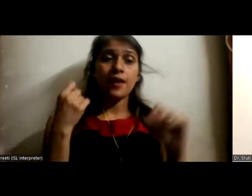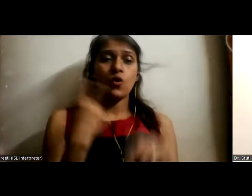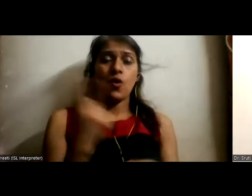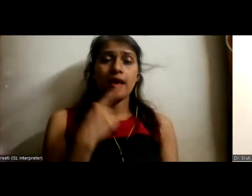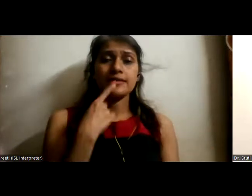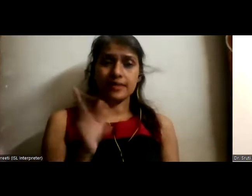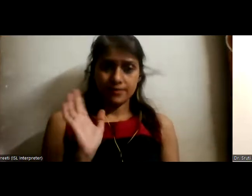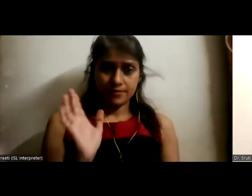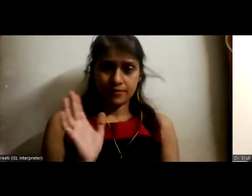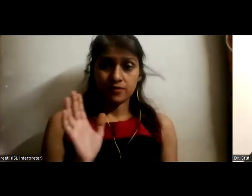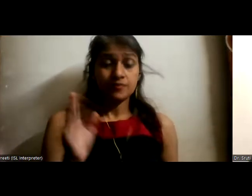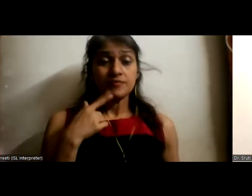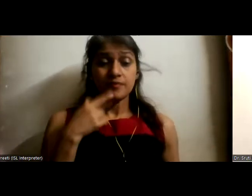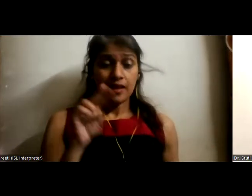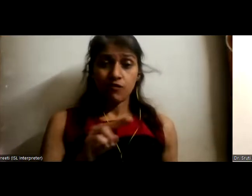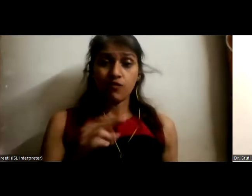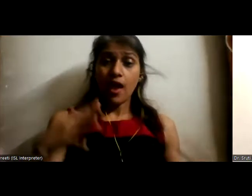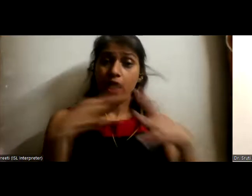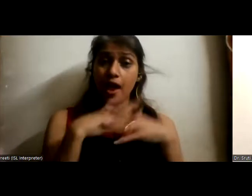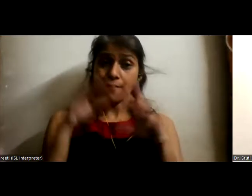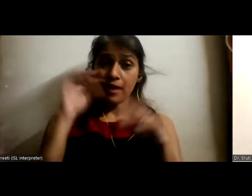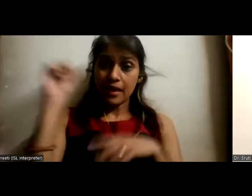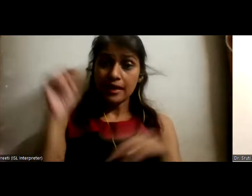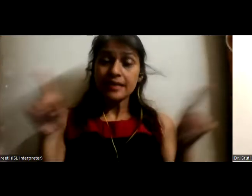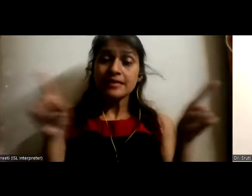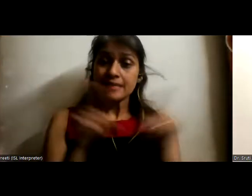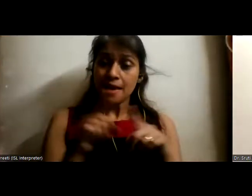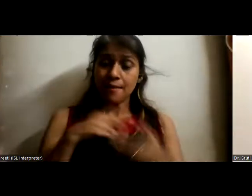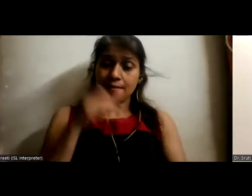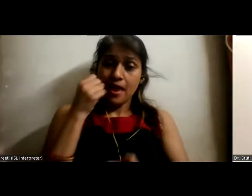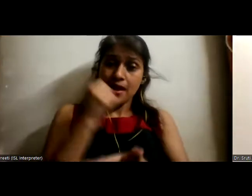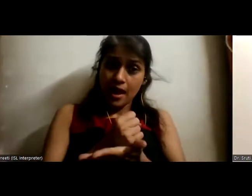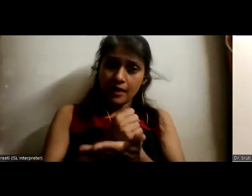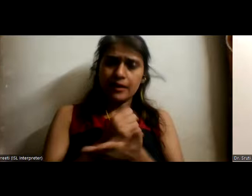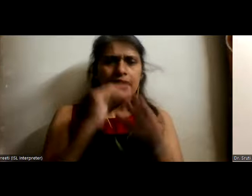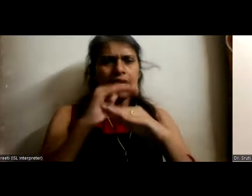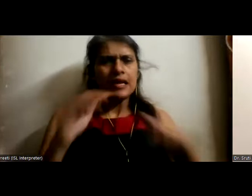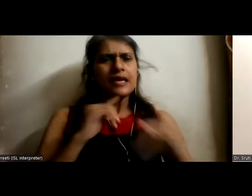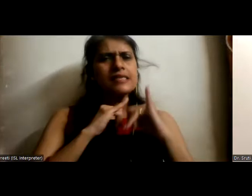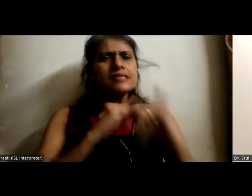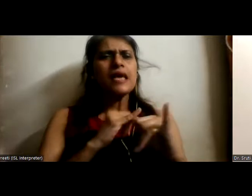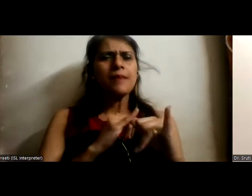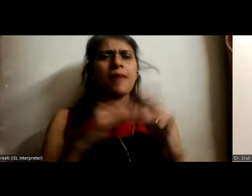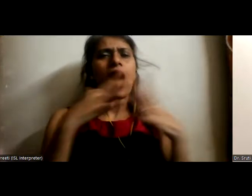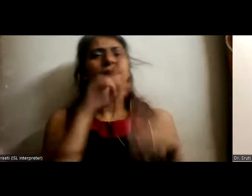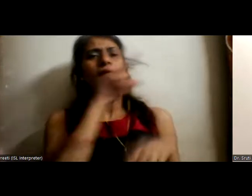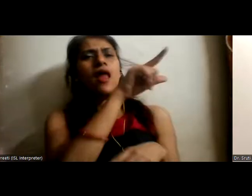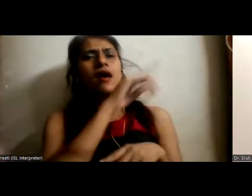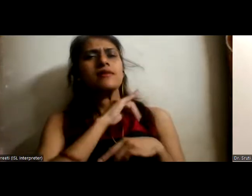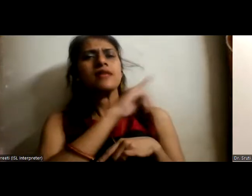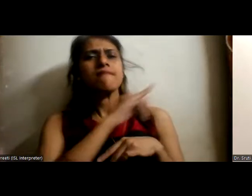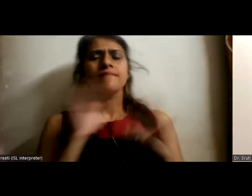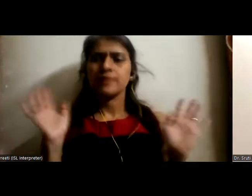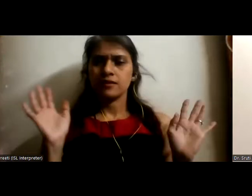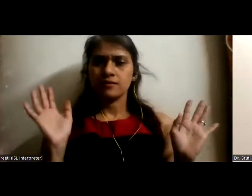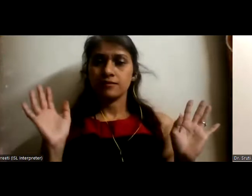India. If I'm a child born in the USA, my rights are the same as any child in the US. And if